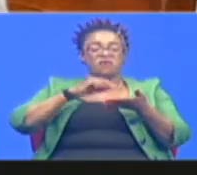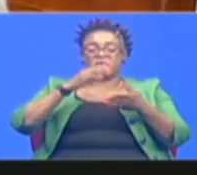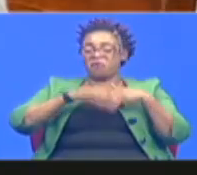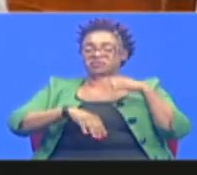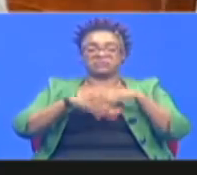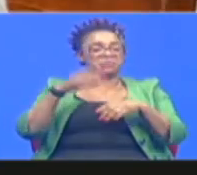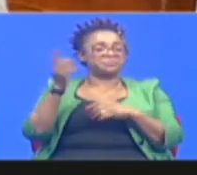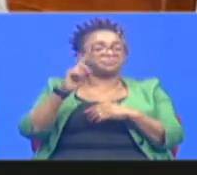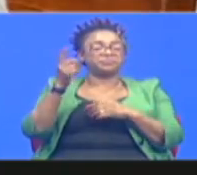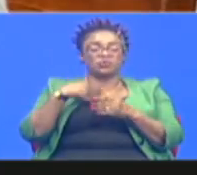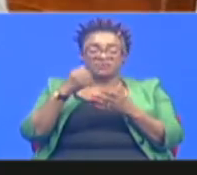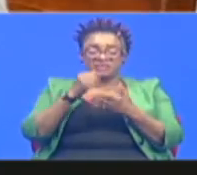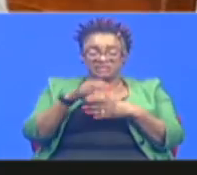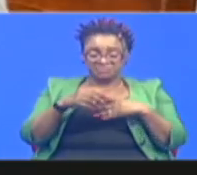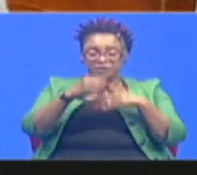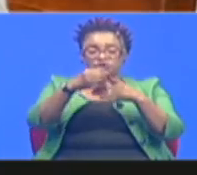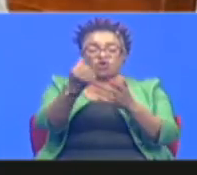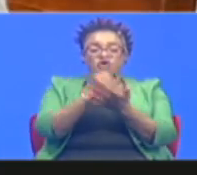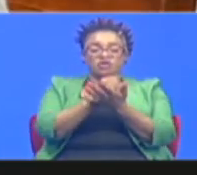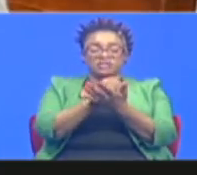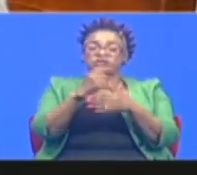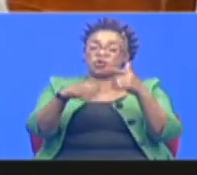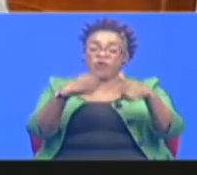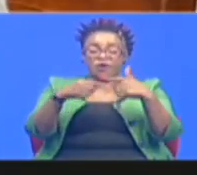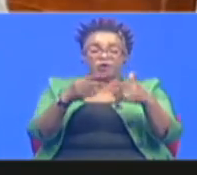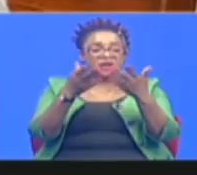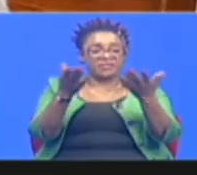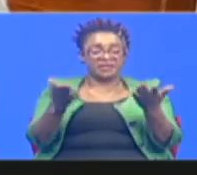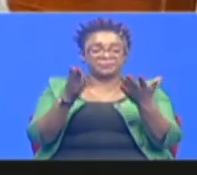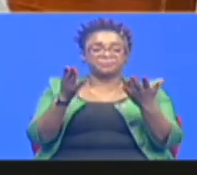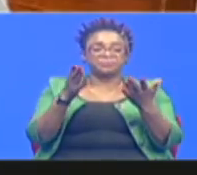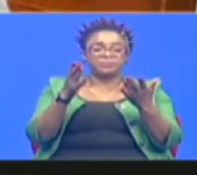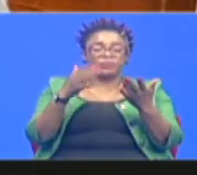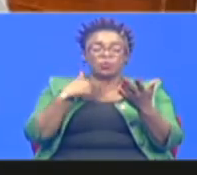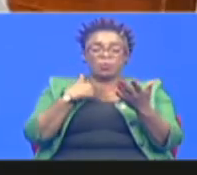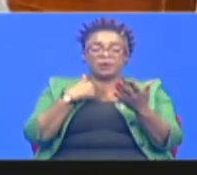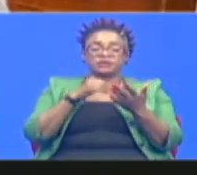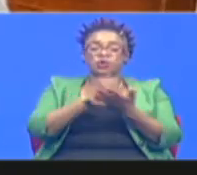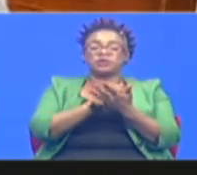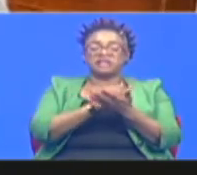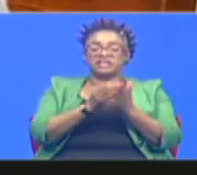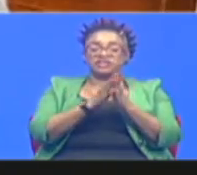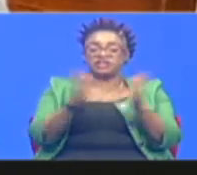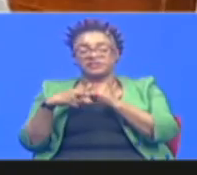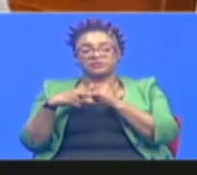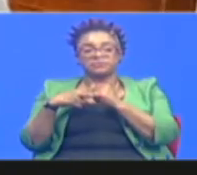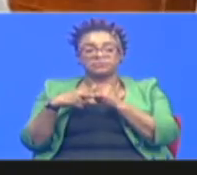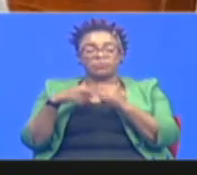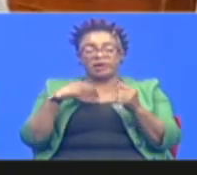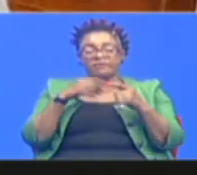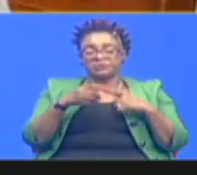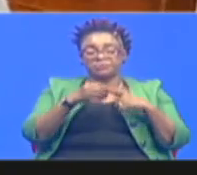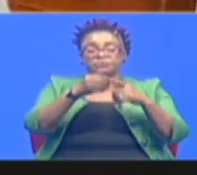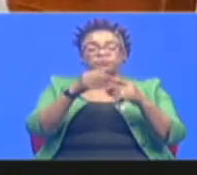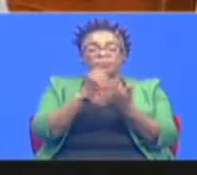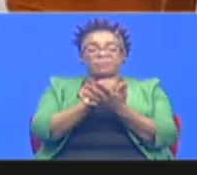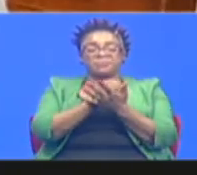that is going on. We wrote to the controller, the auditor general to give us auditors. King, we have special audit that is ongoing,